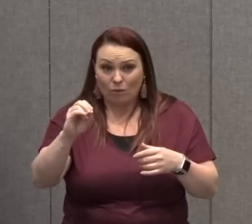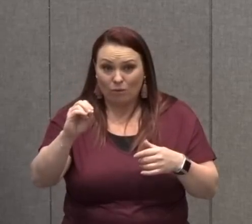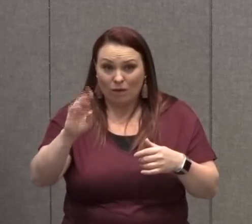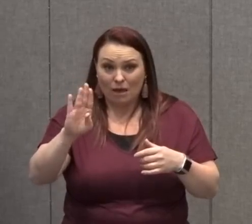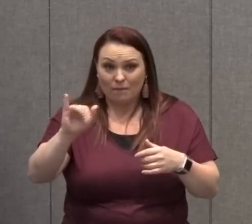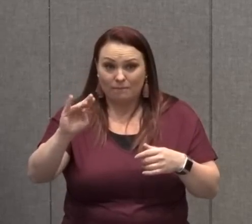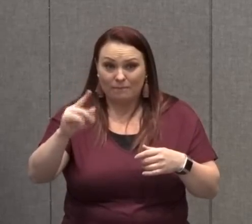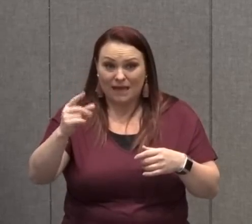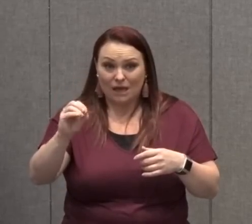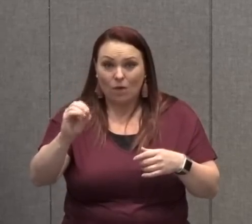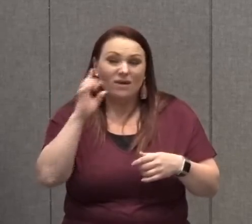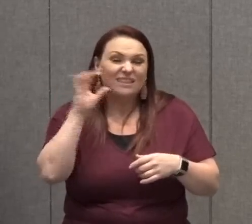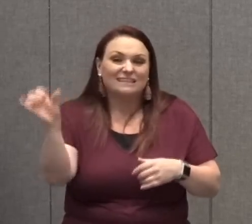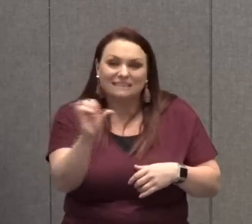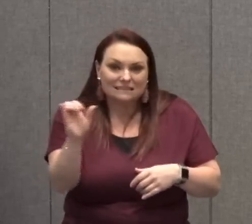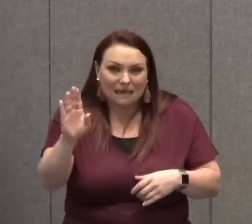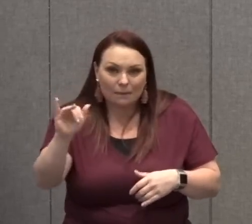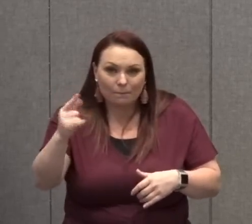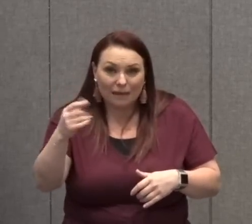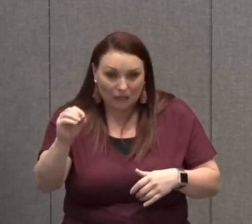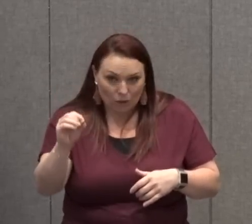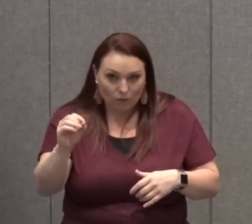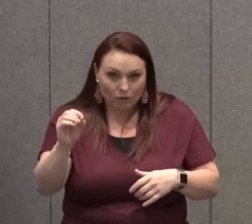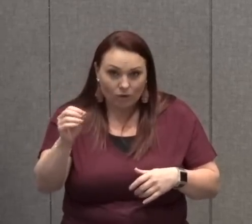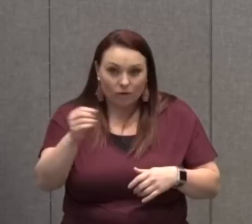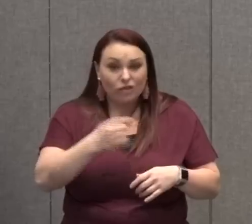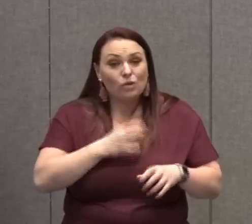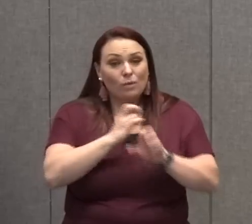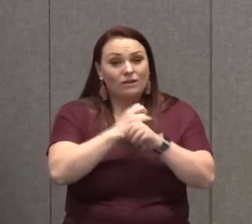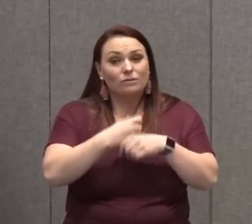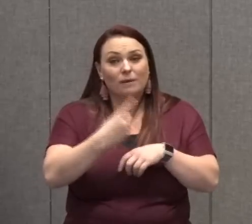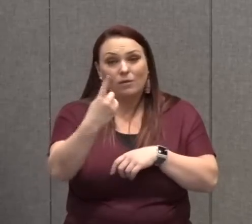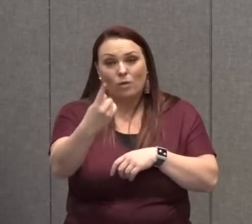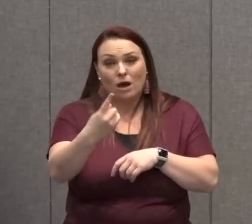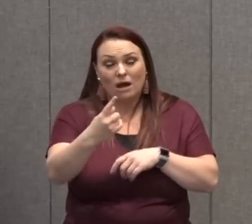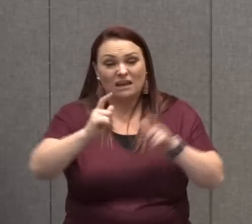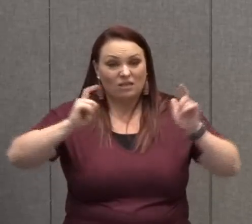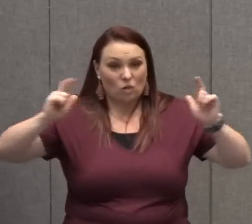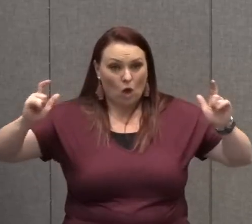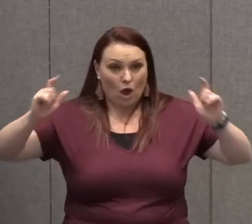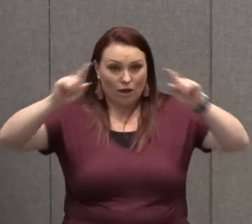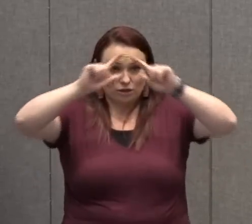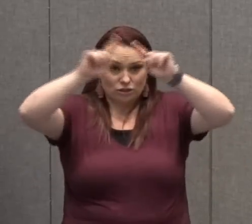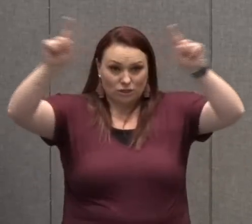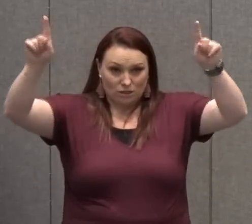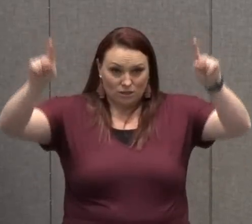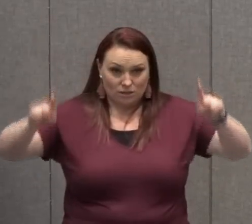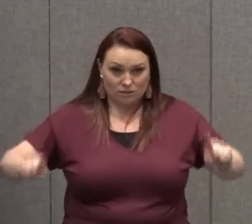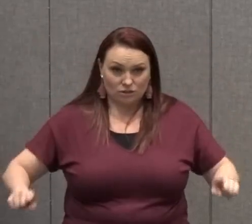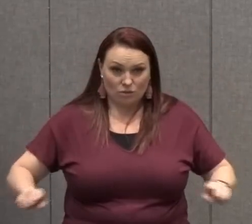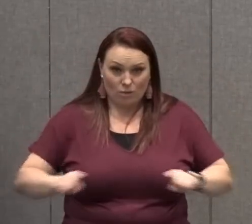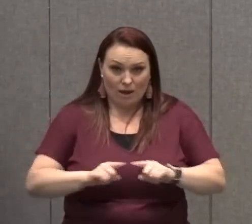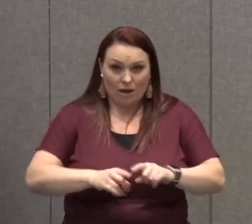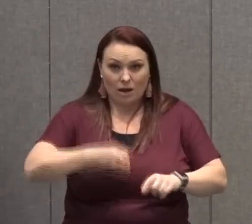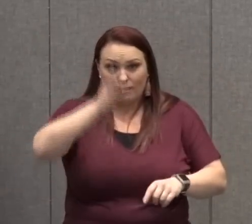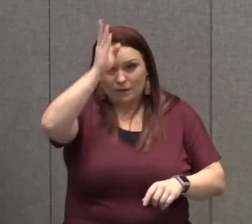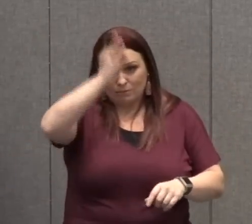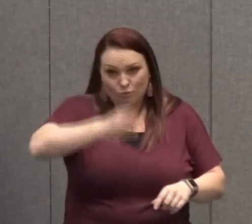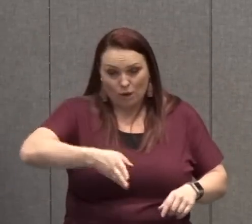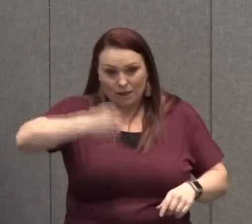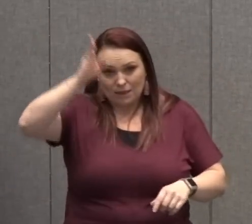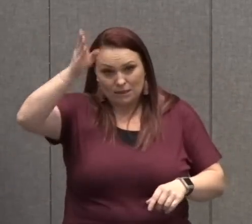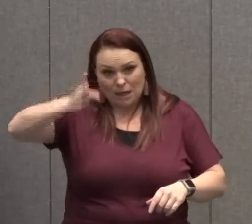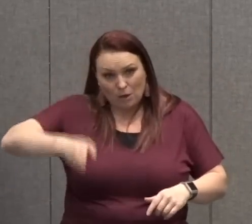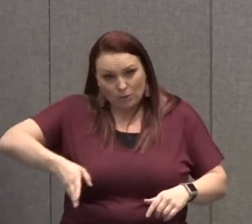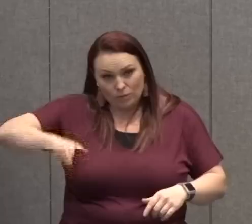this is just like bingo what you're gonna want to do is you're gonna want to make one large square and then break it down into